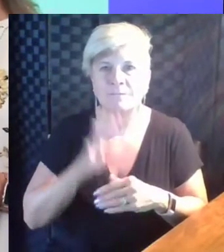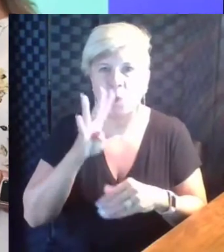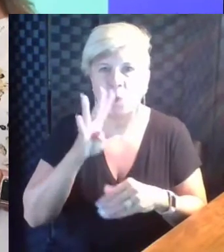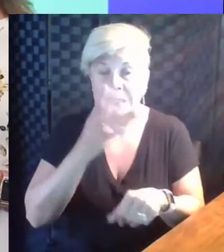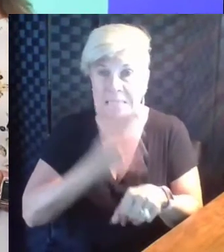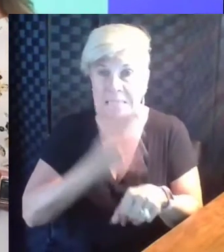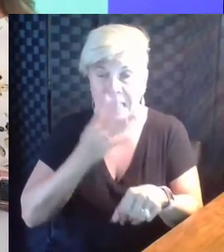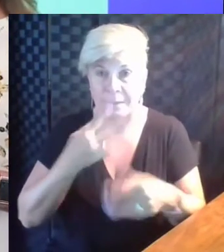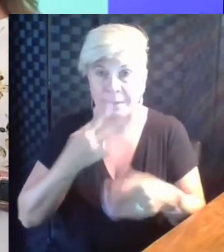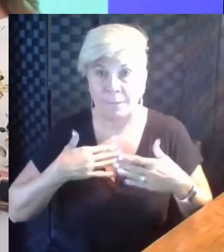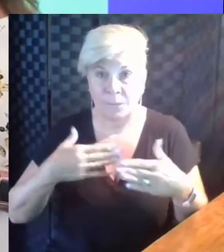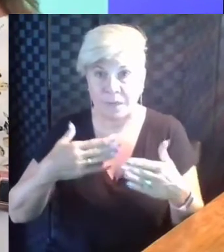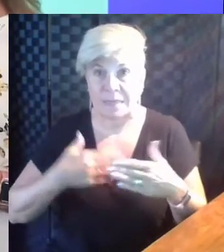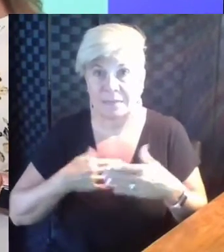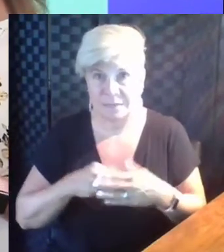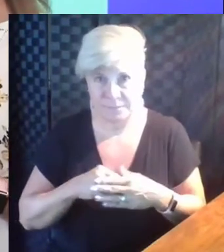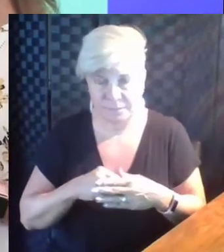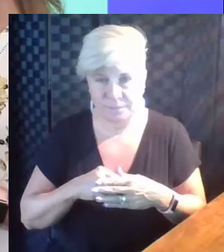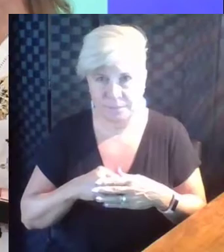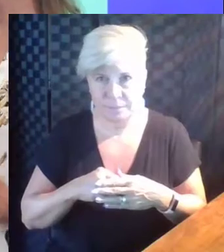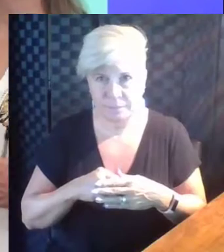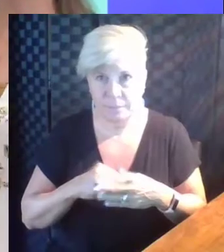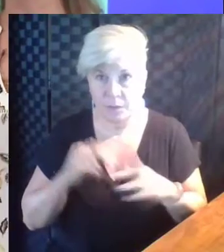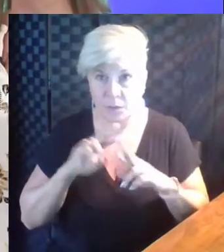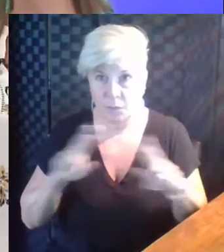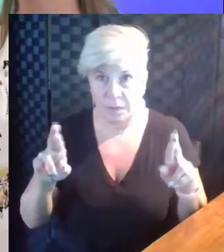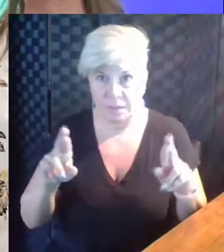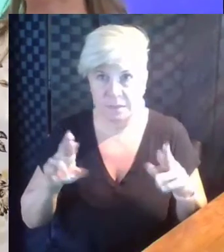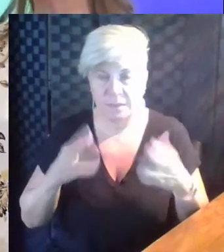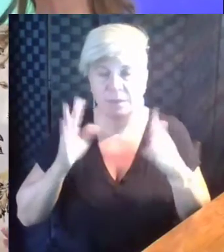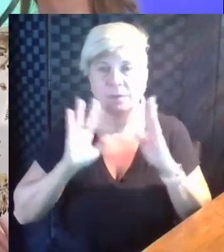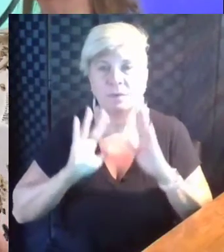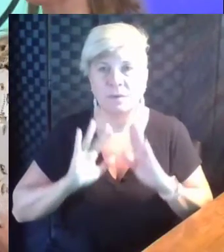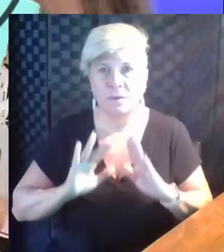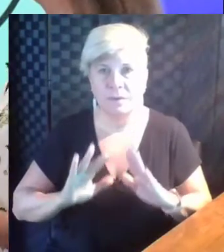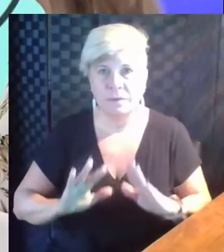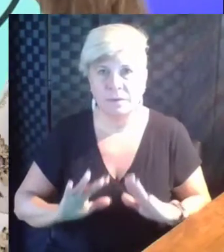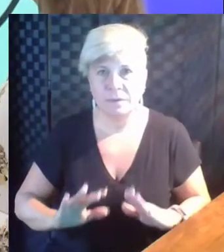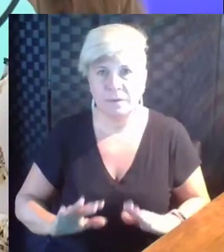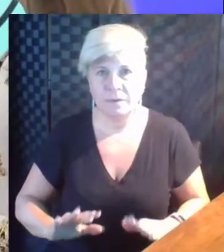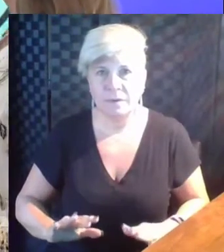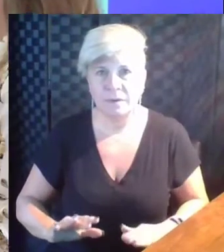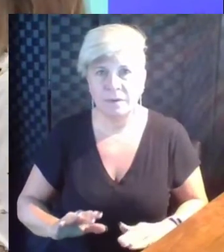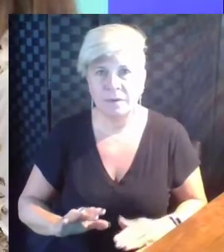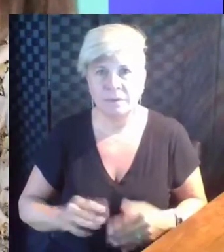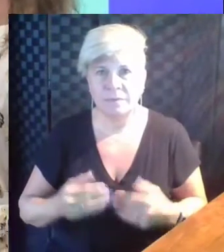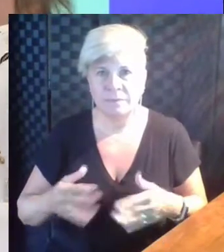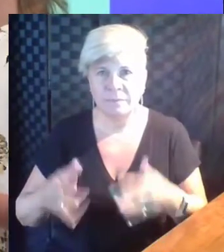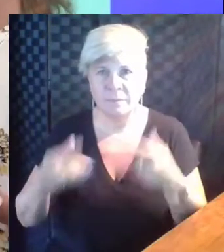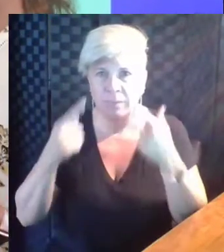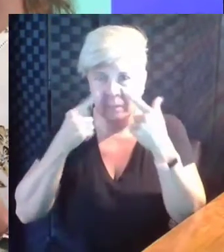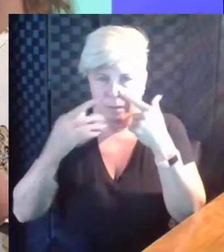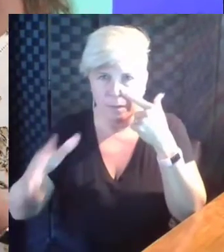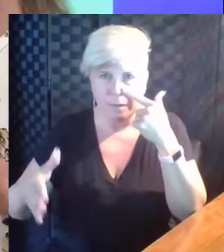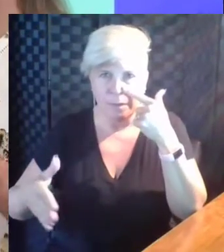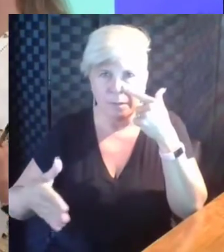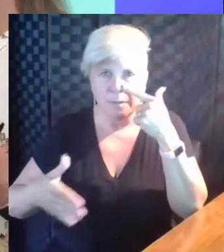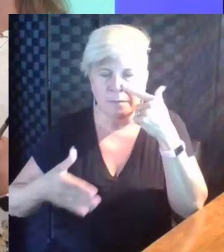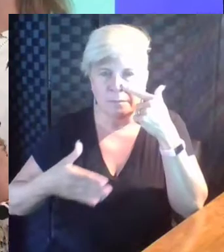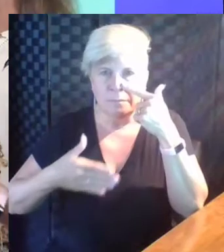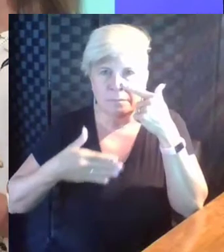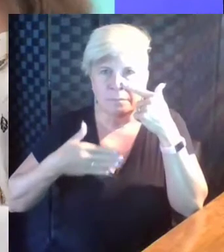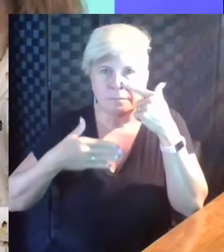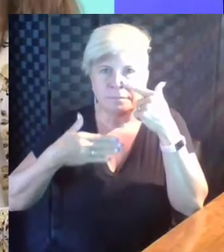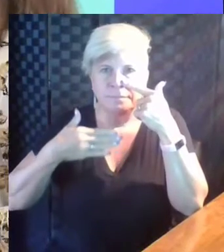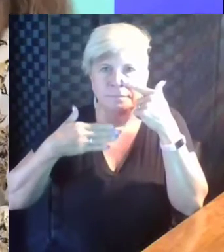that 4 times. All right, so when you're ready, relax. And here we go. We're going to start right here. Take a nice big